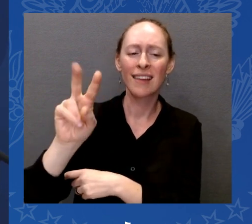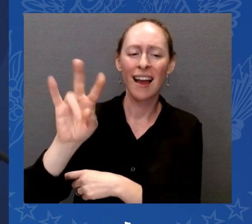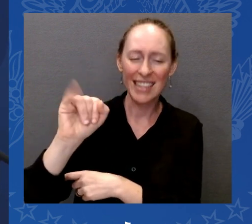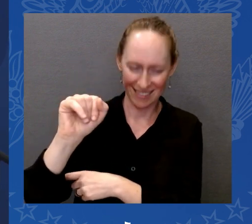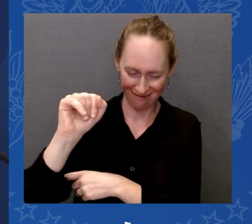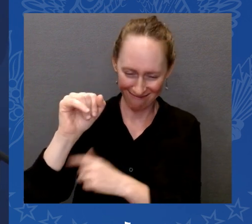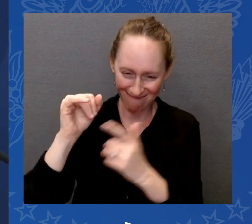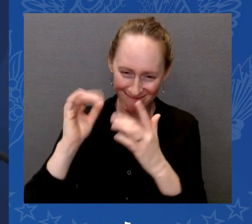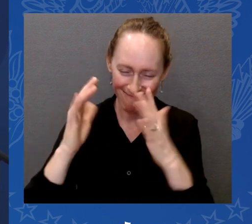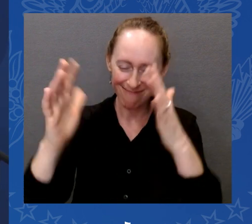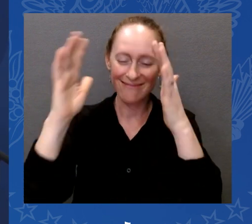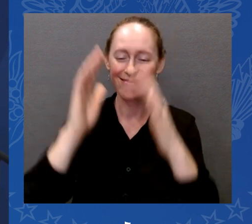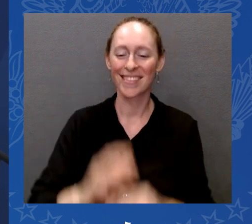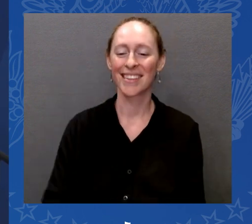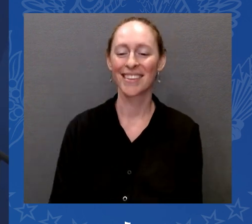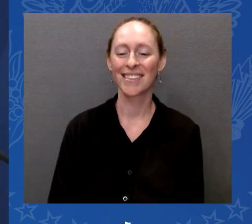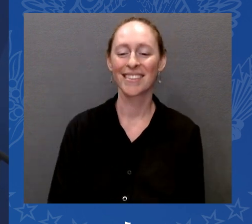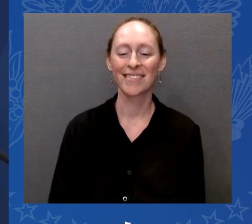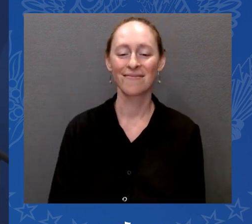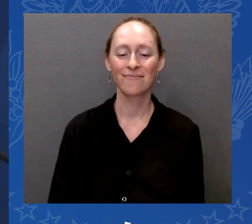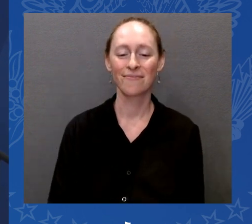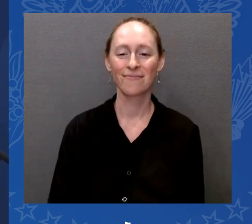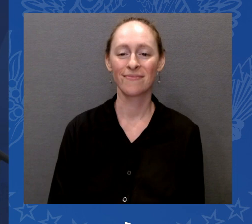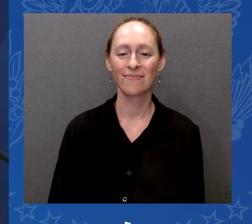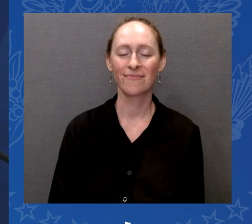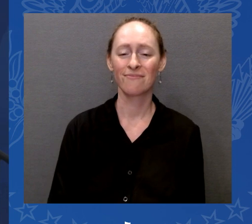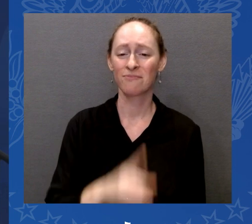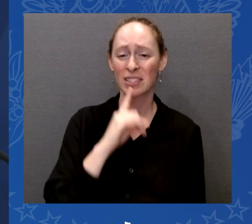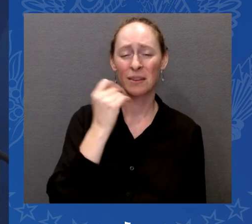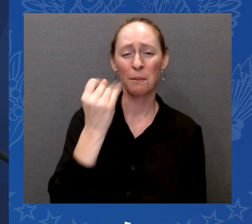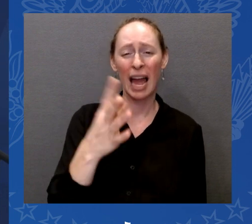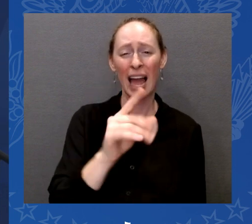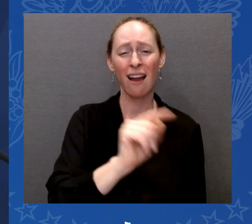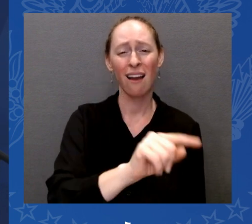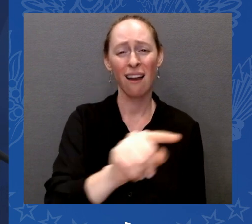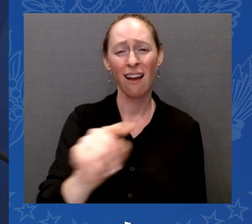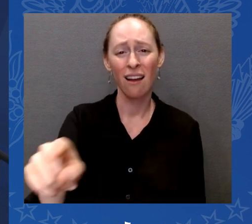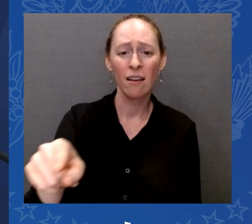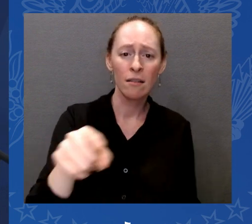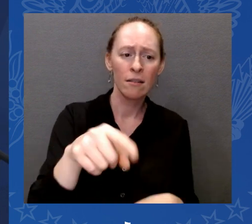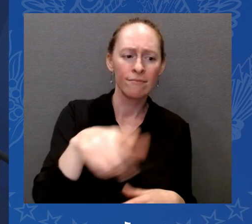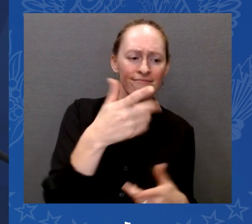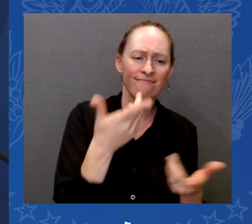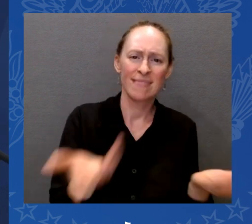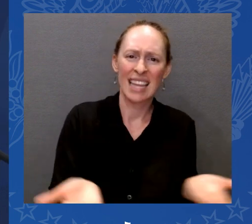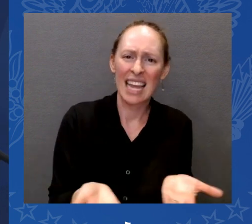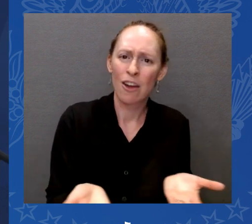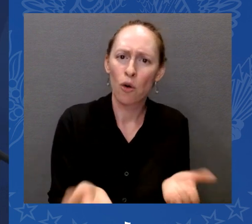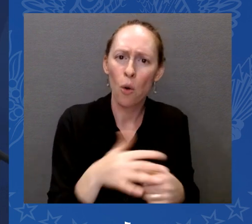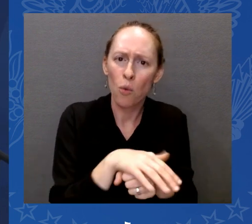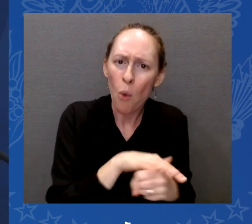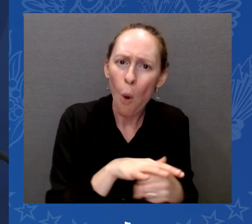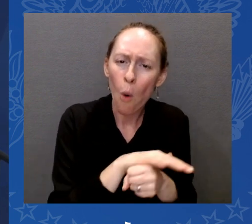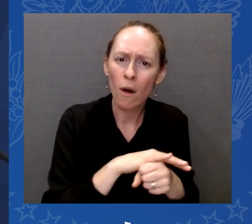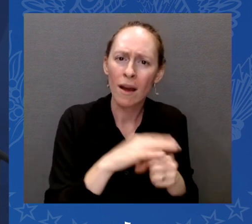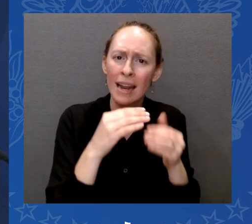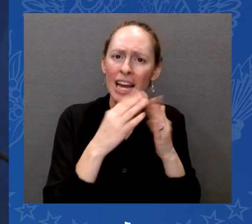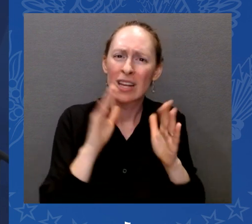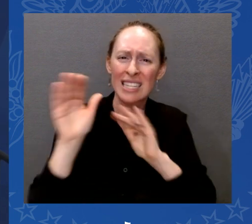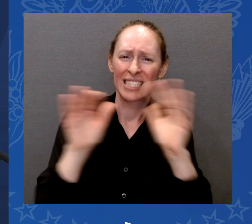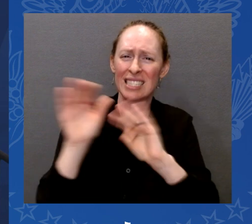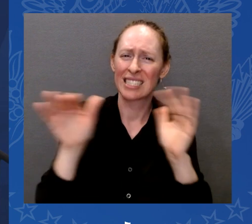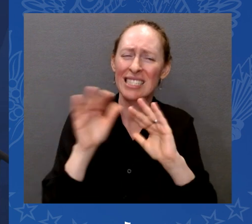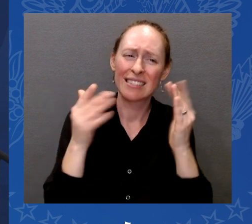as well as countless other local leaders, helped transform Central New York into a place that makes this